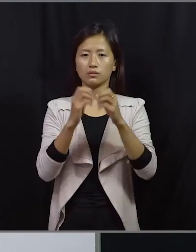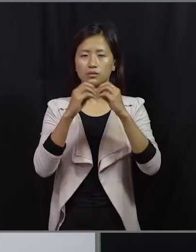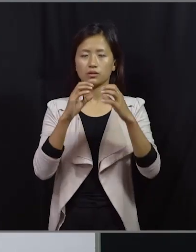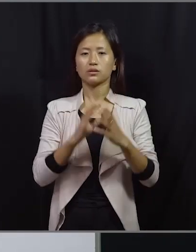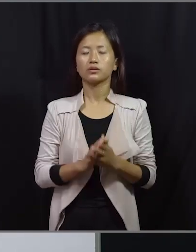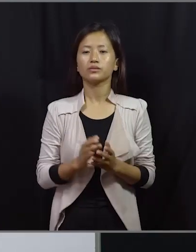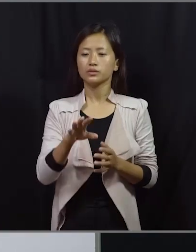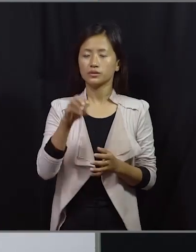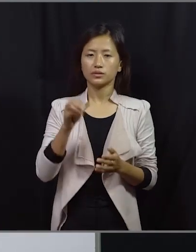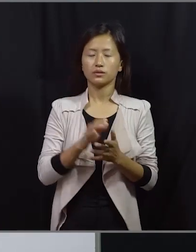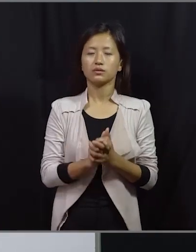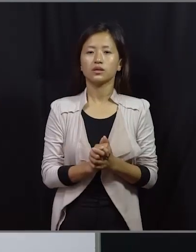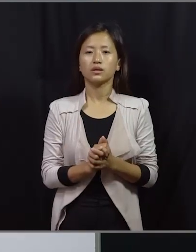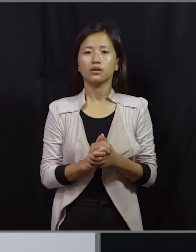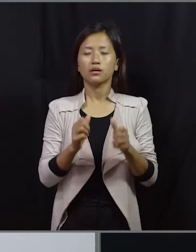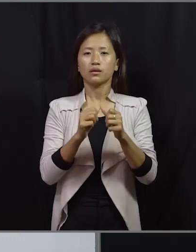A may